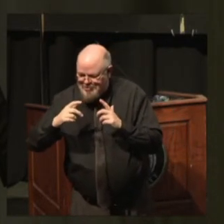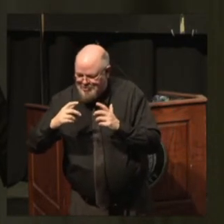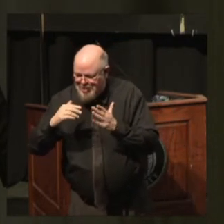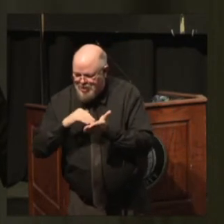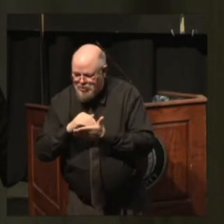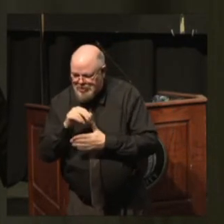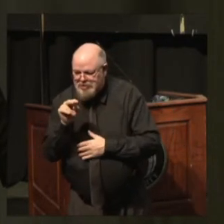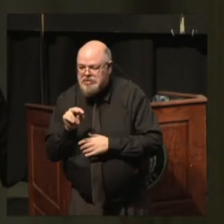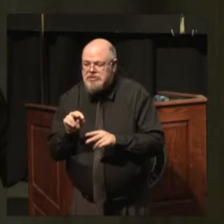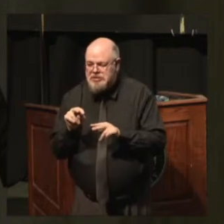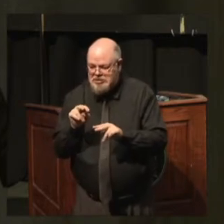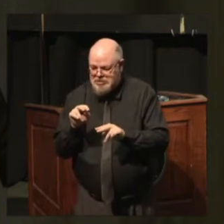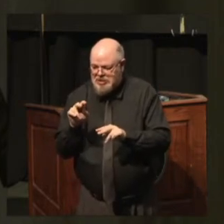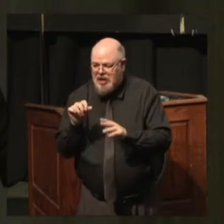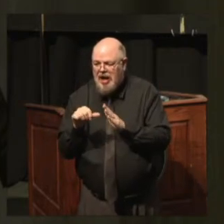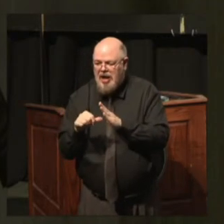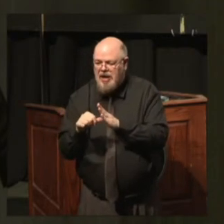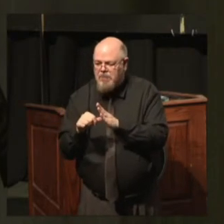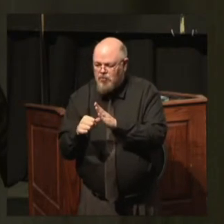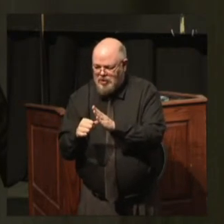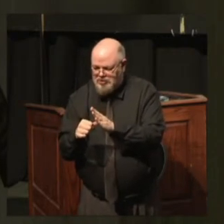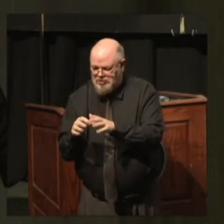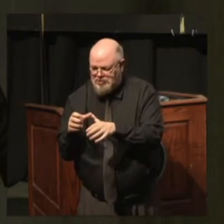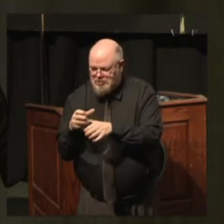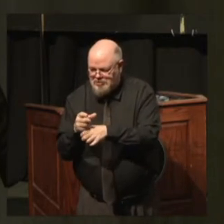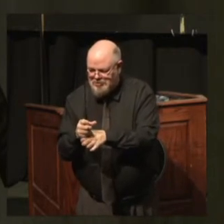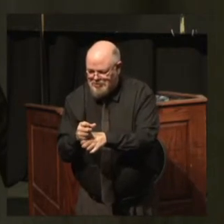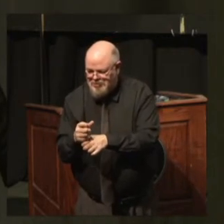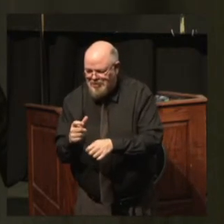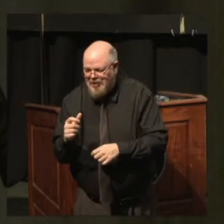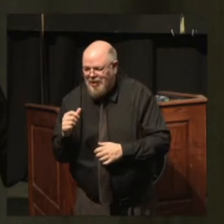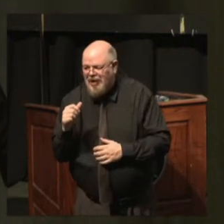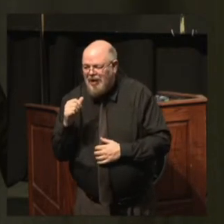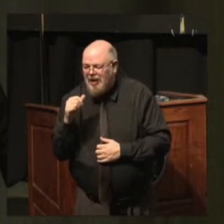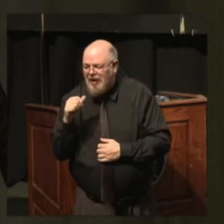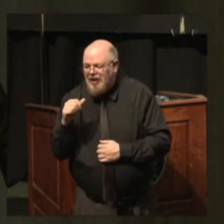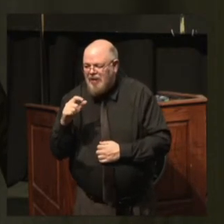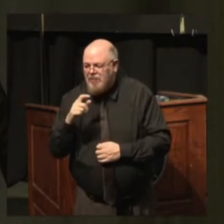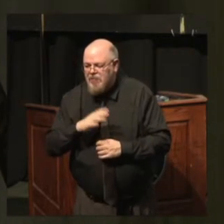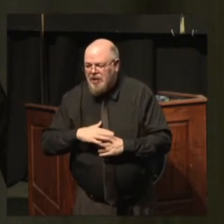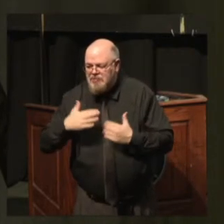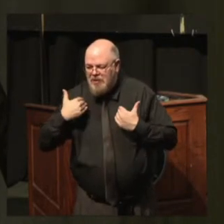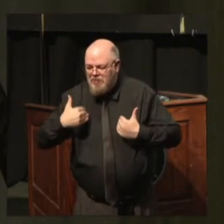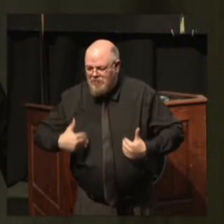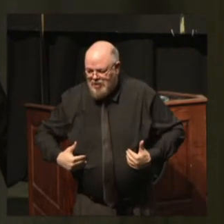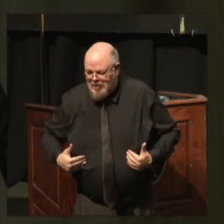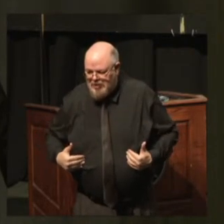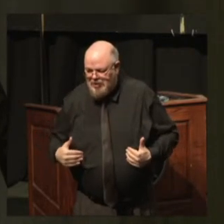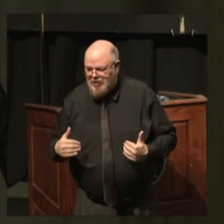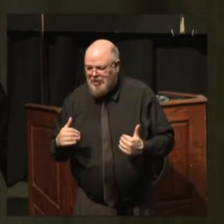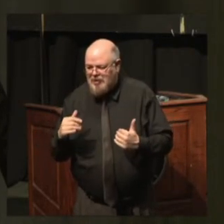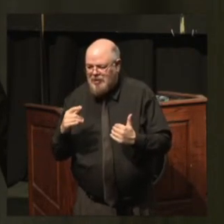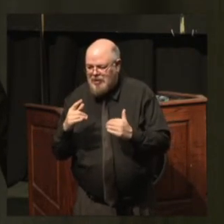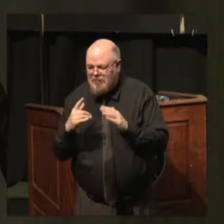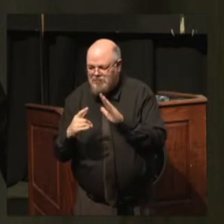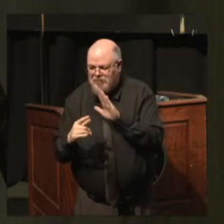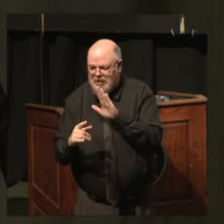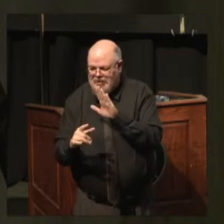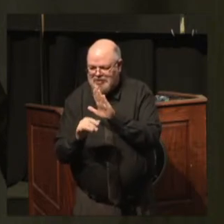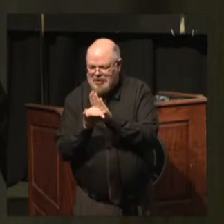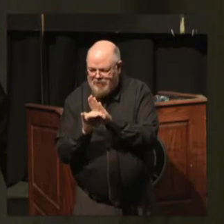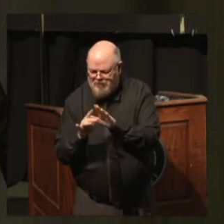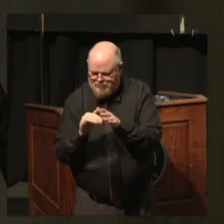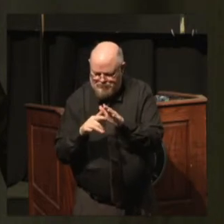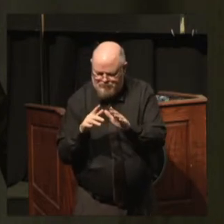really outsmarting him. The images of my spine, when you see them on MRIs, is just a white